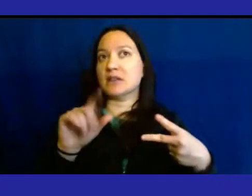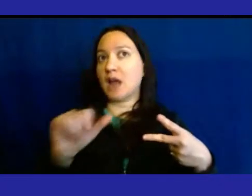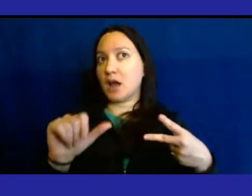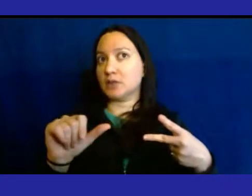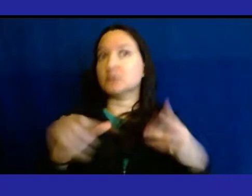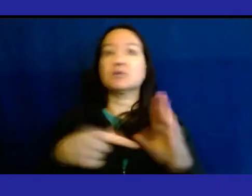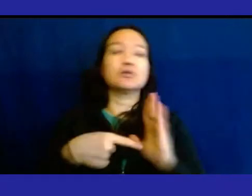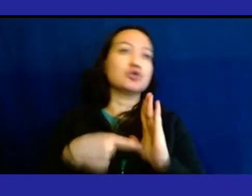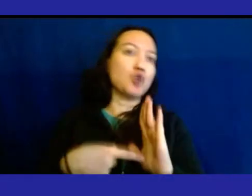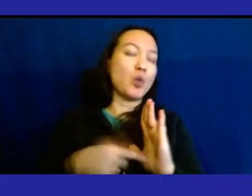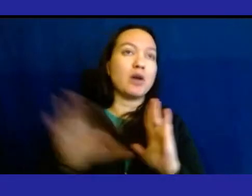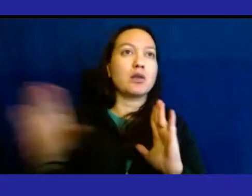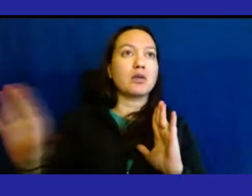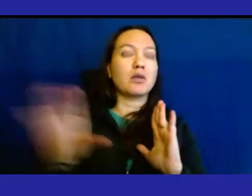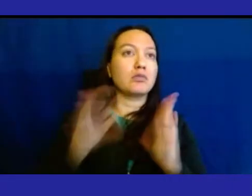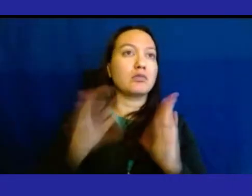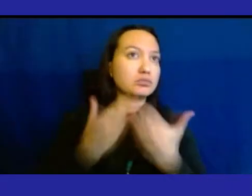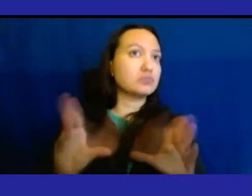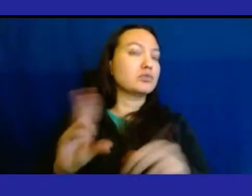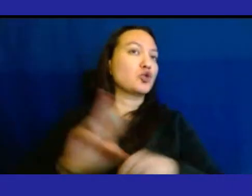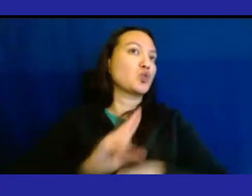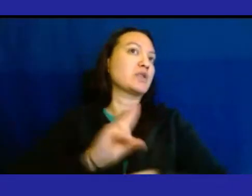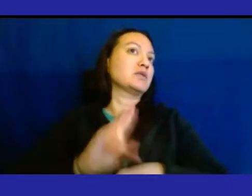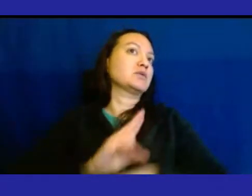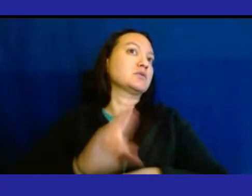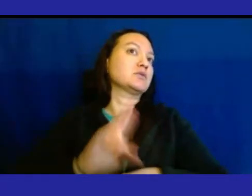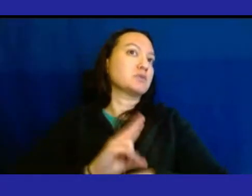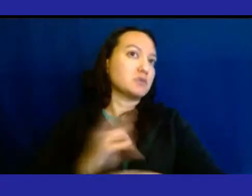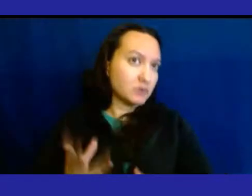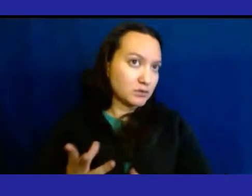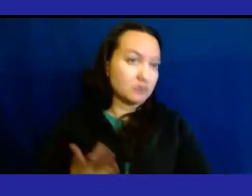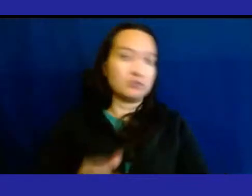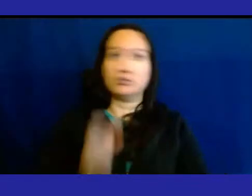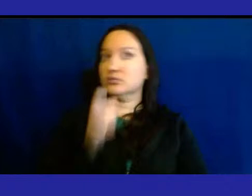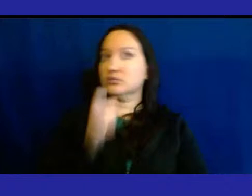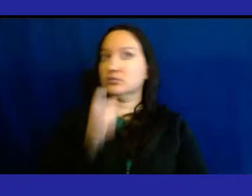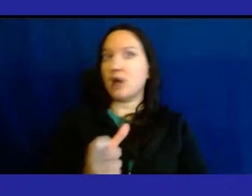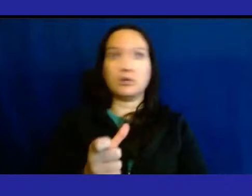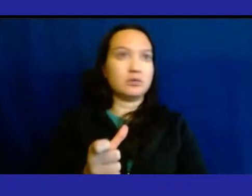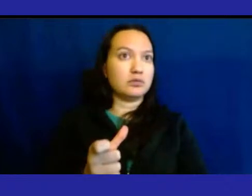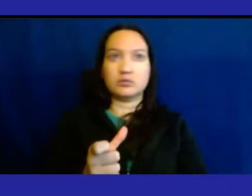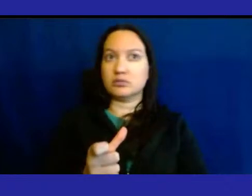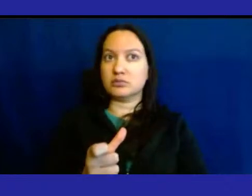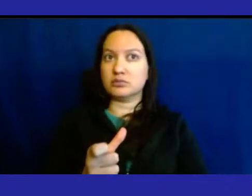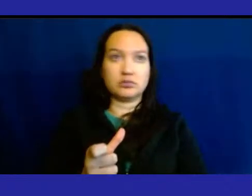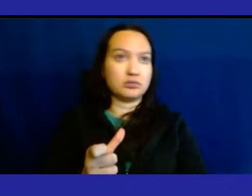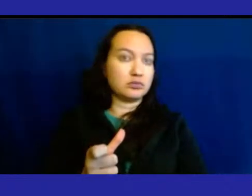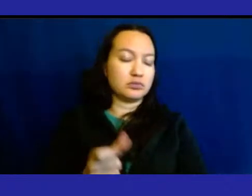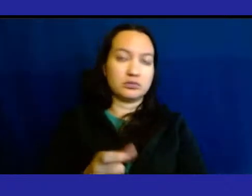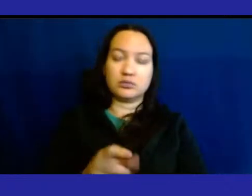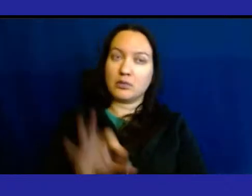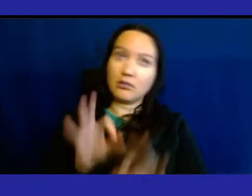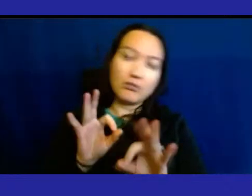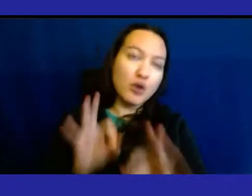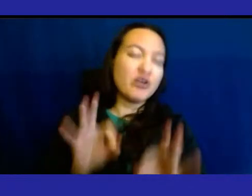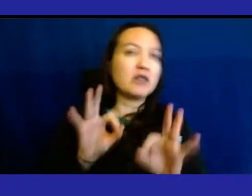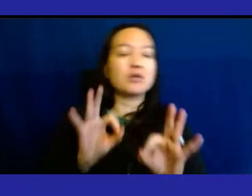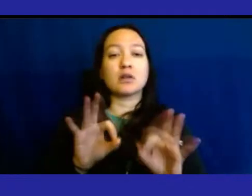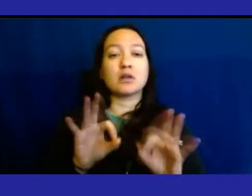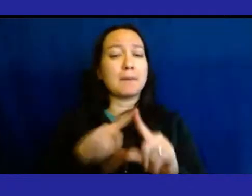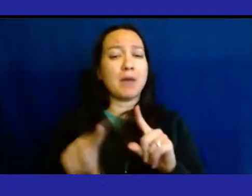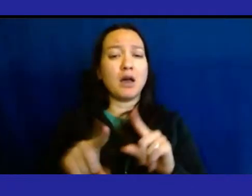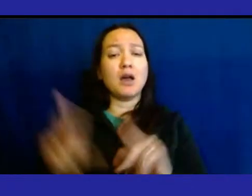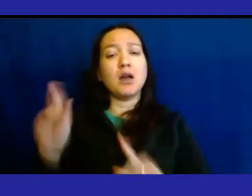reflecting their overall utilization. This is not an imperfect measure, but looking at our PeopleSoft